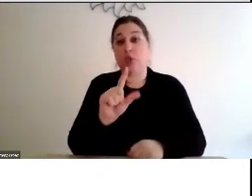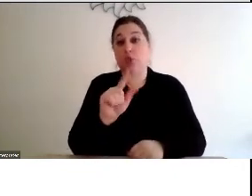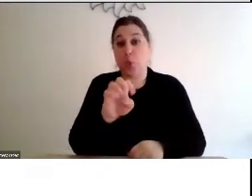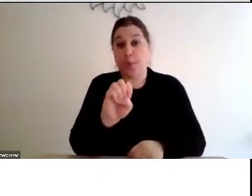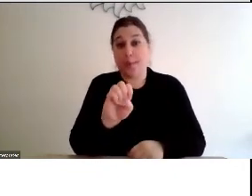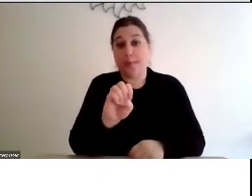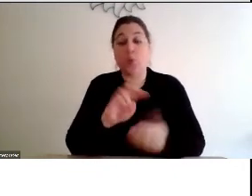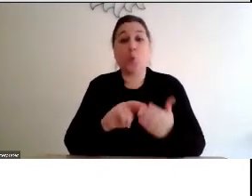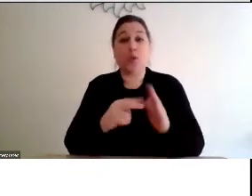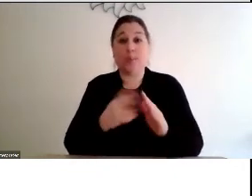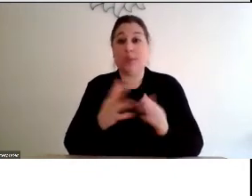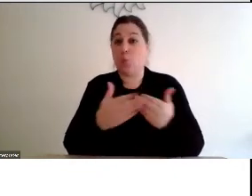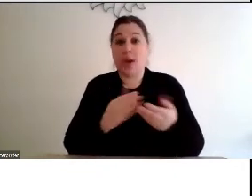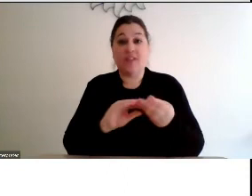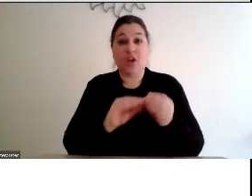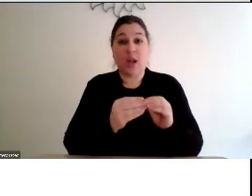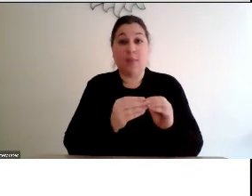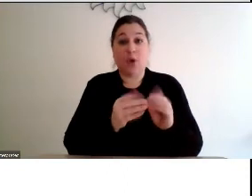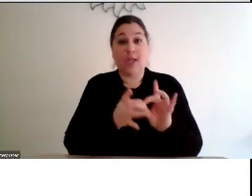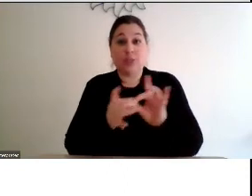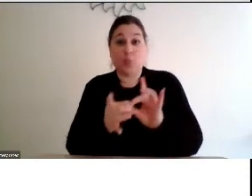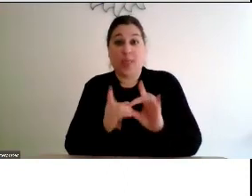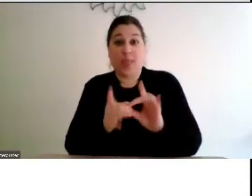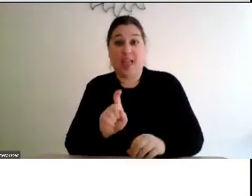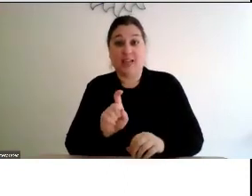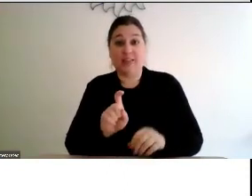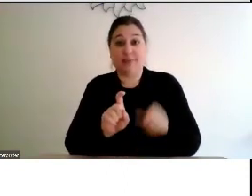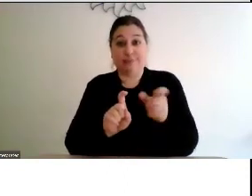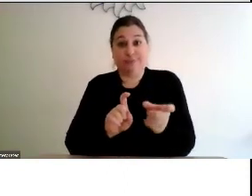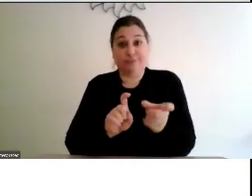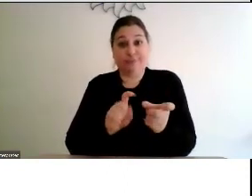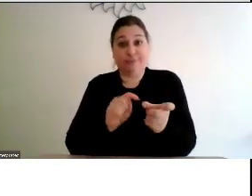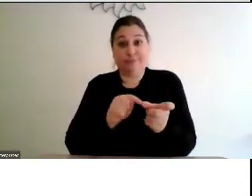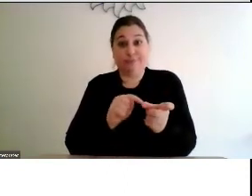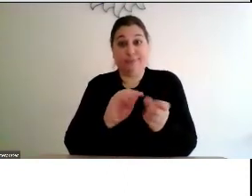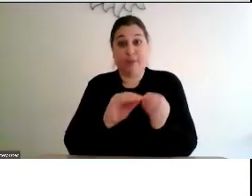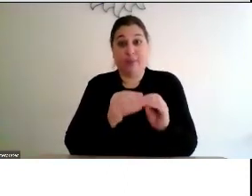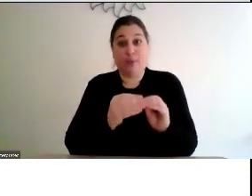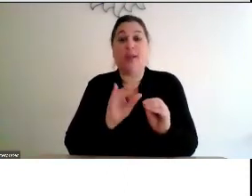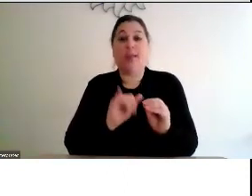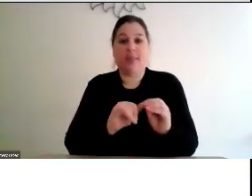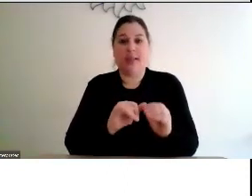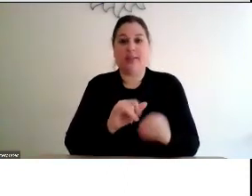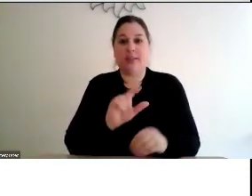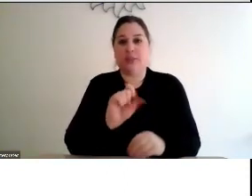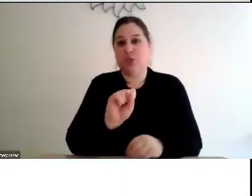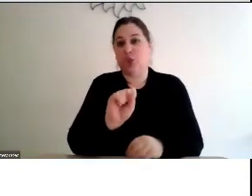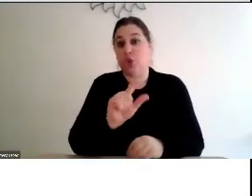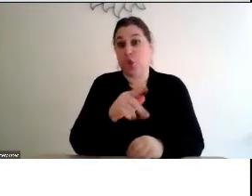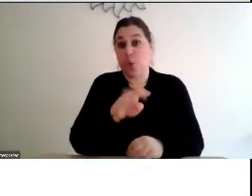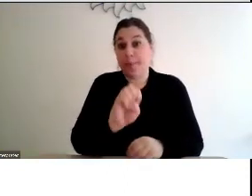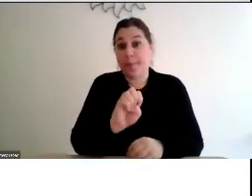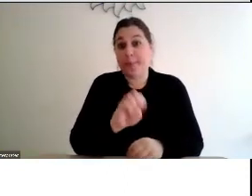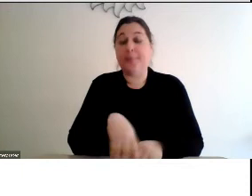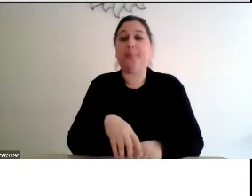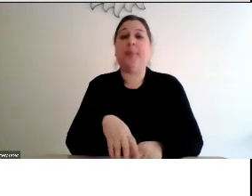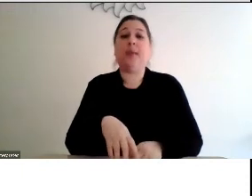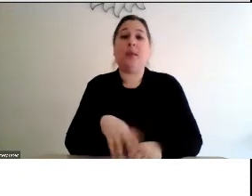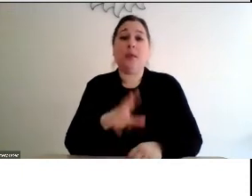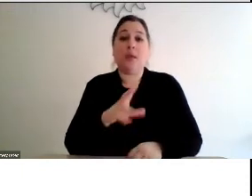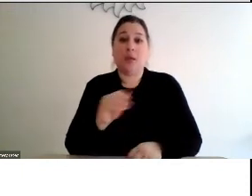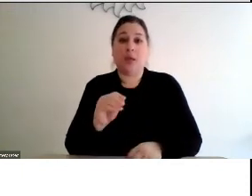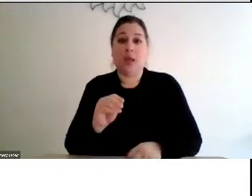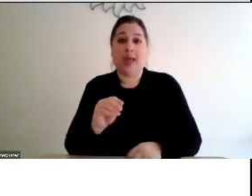x is your slope, and the constant is your y-intercept. Okay, so remember,